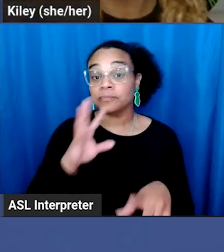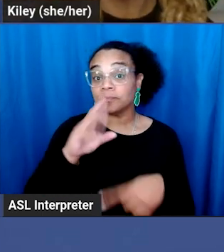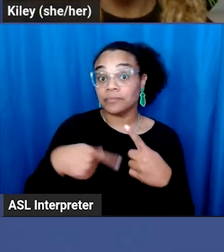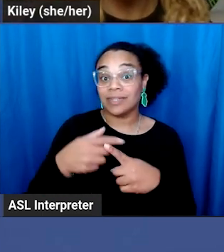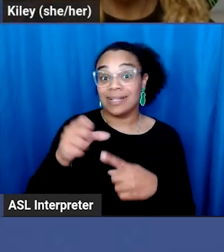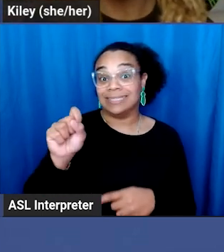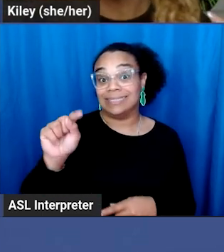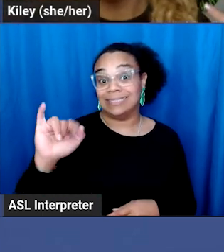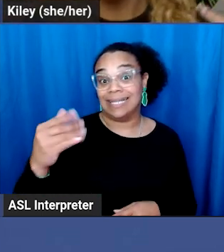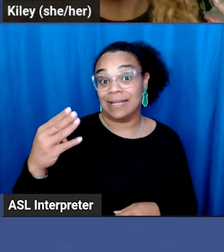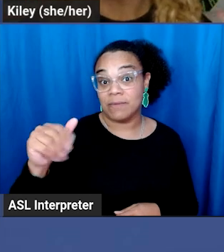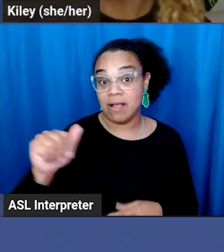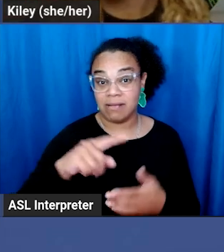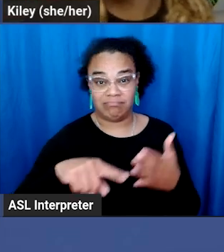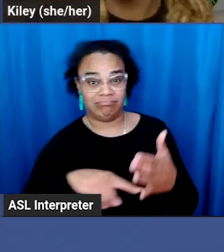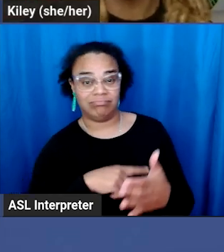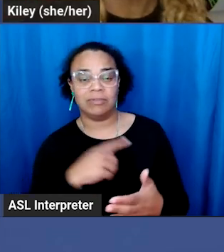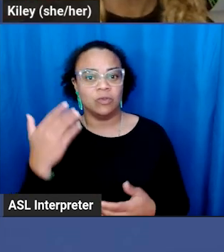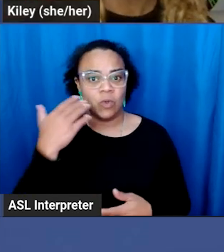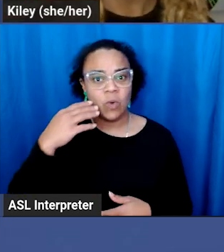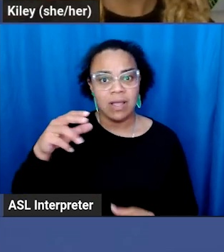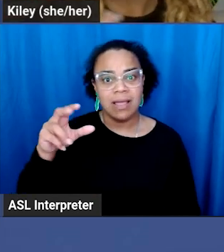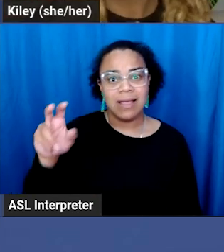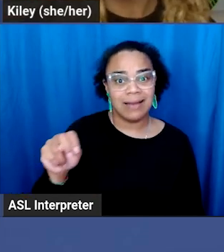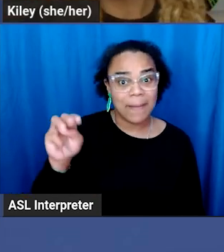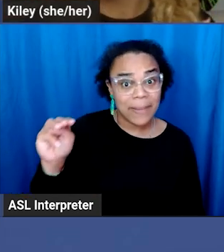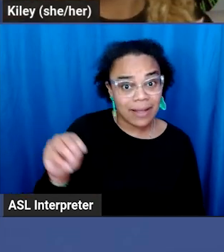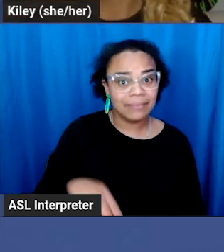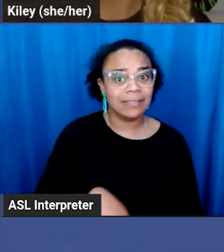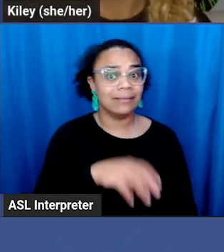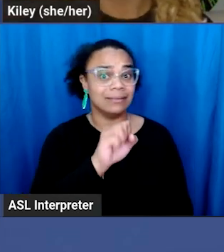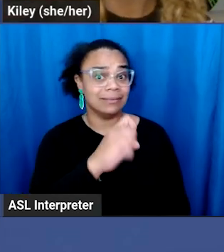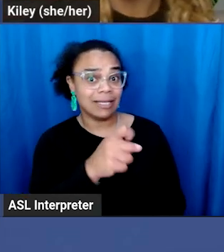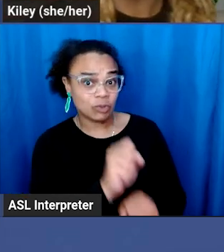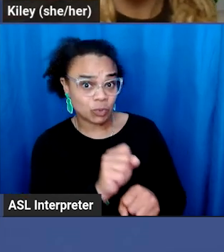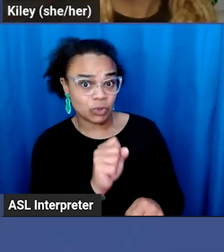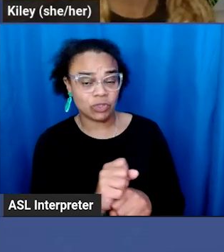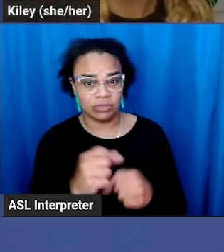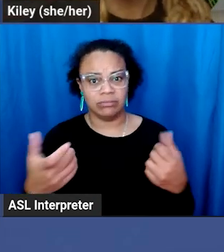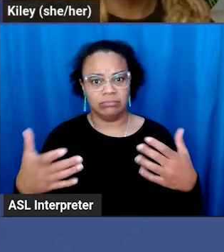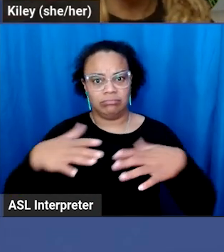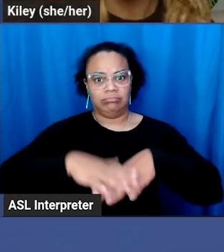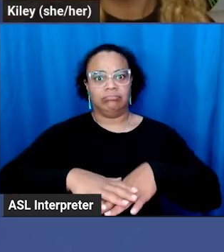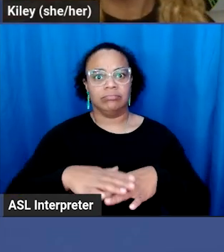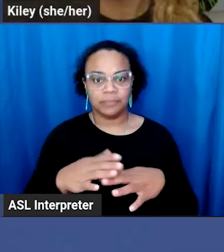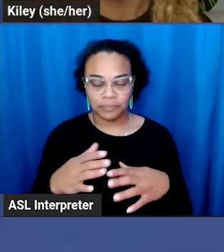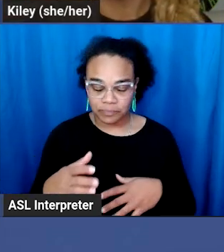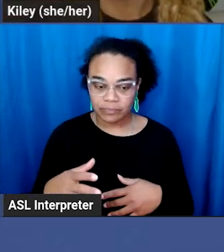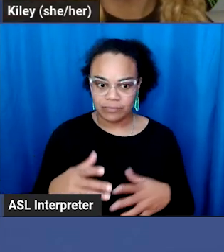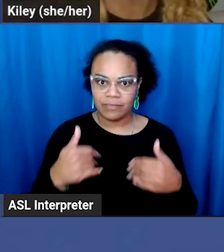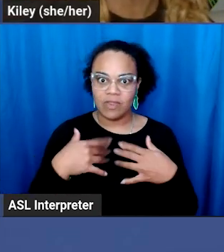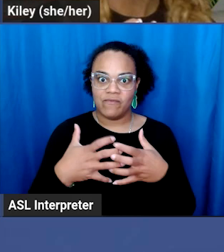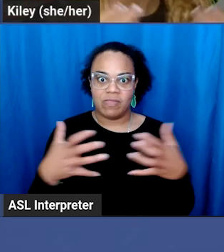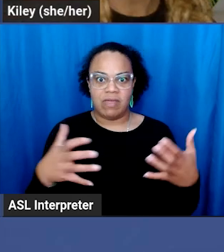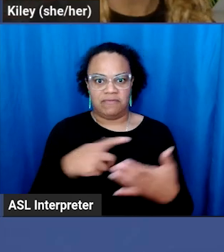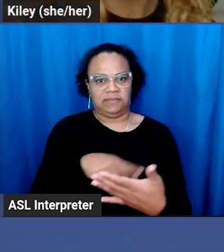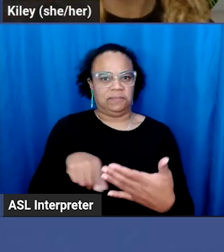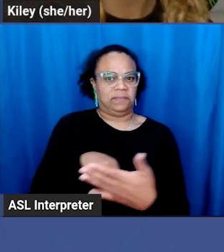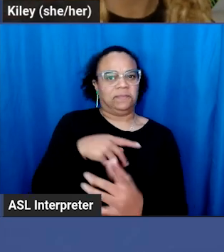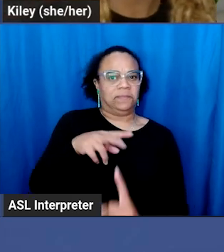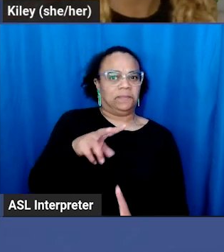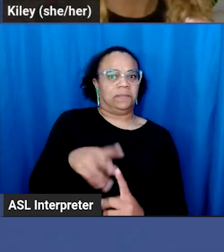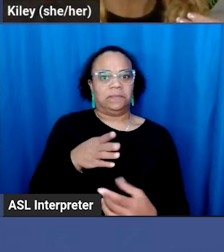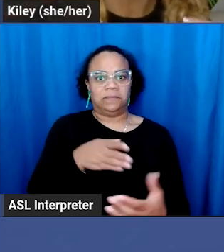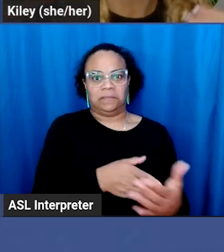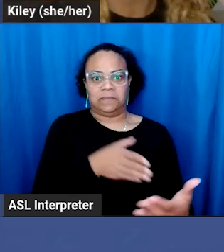stigma, non-monogamy and sex work, that's one of the intersections. There's a lot of stigma associated with both